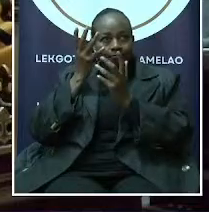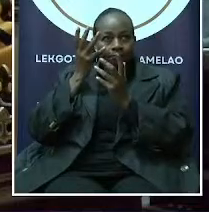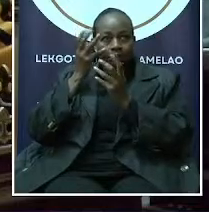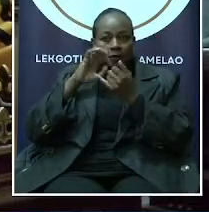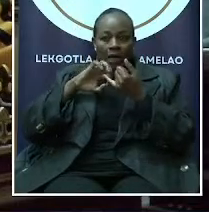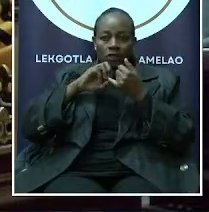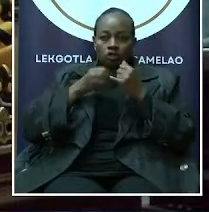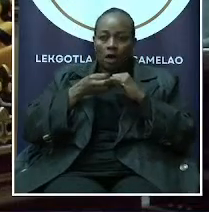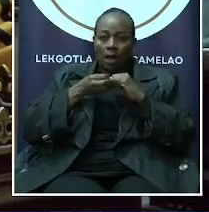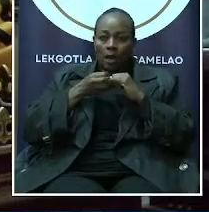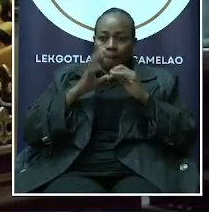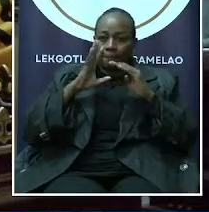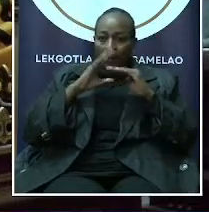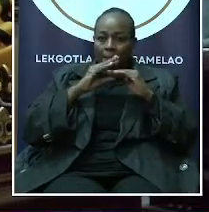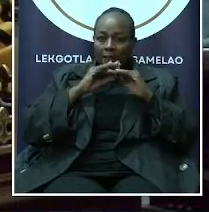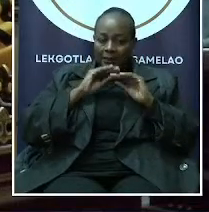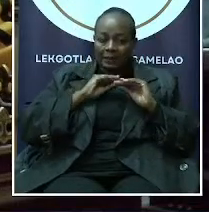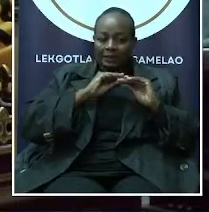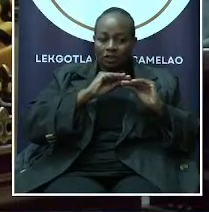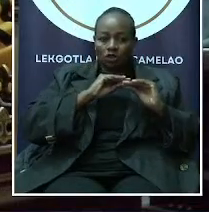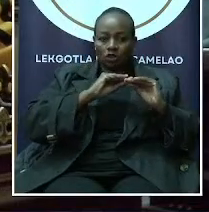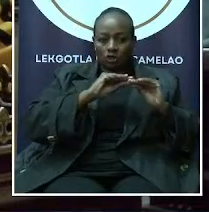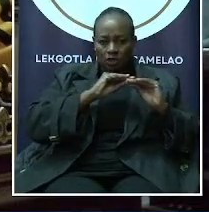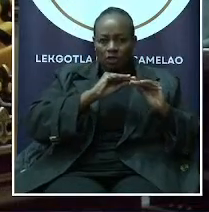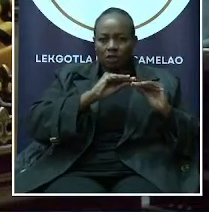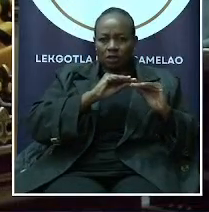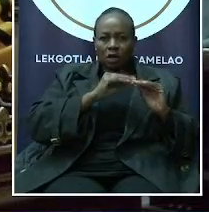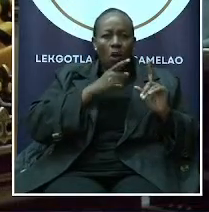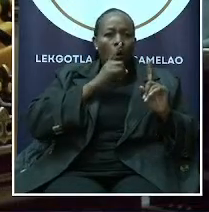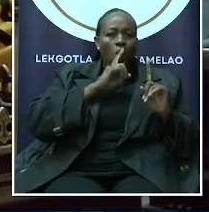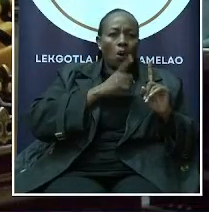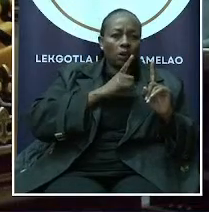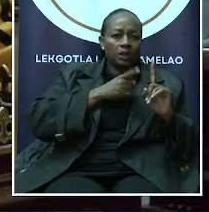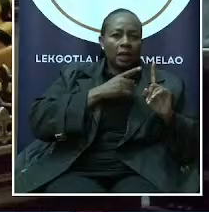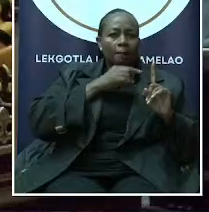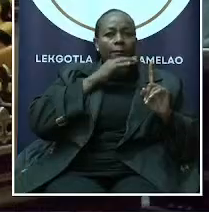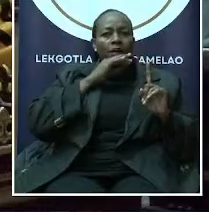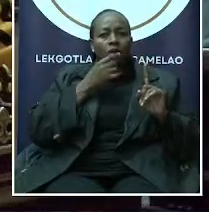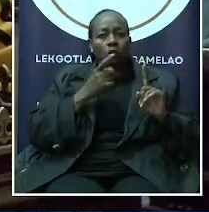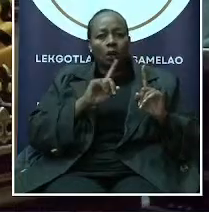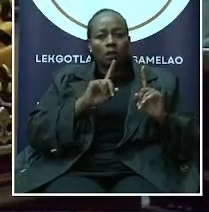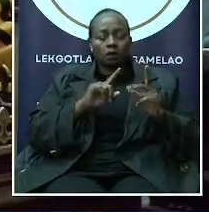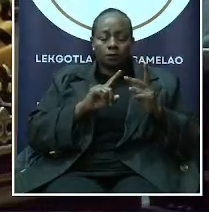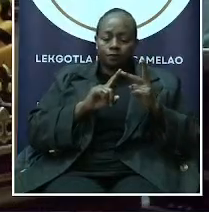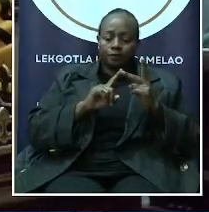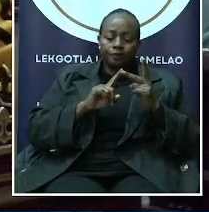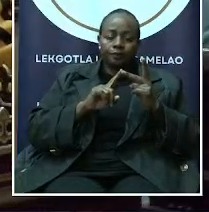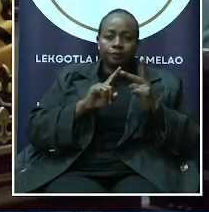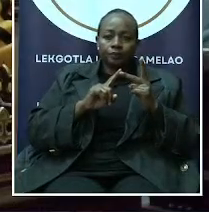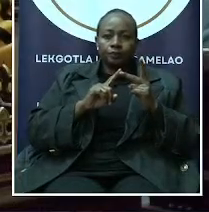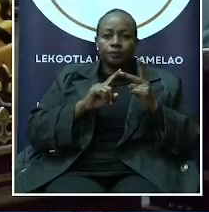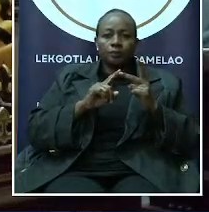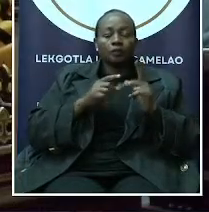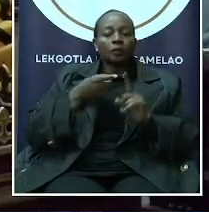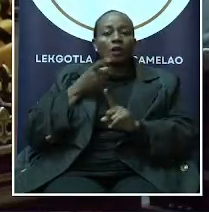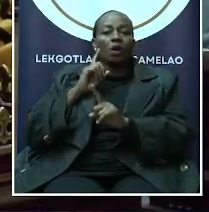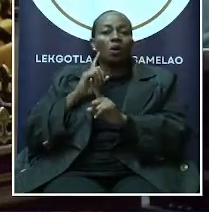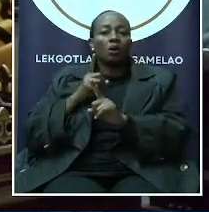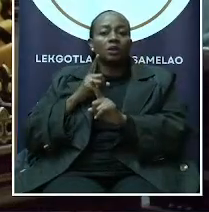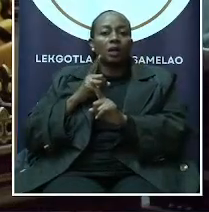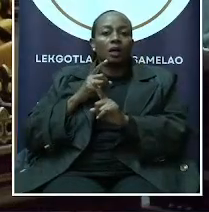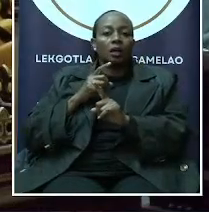teach members of the House on what is a point of order. Secondly, when there's Order, a point Chair. of